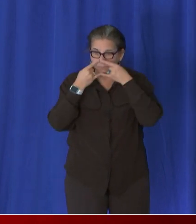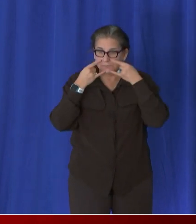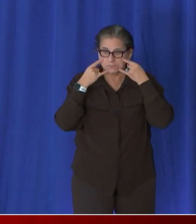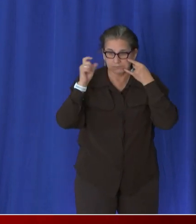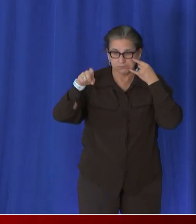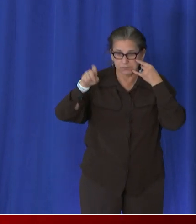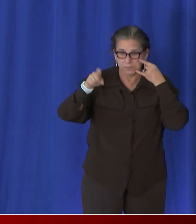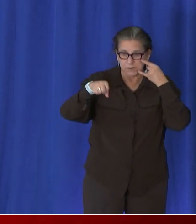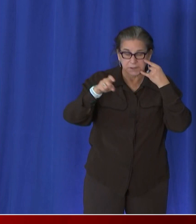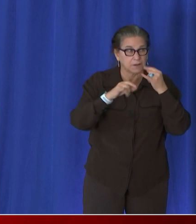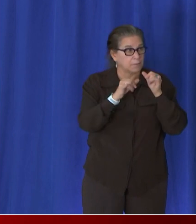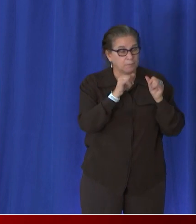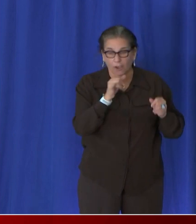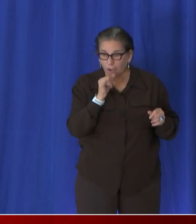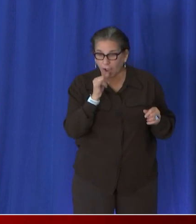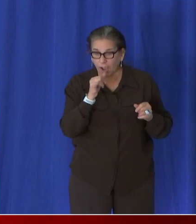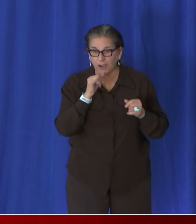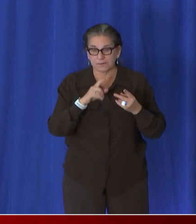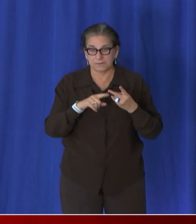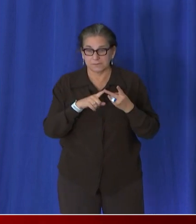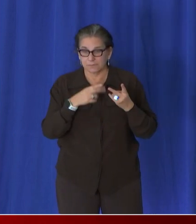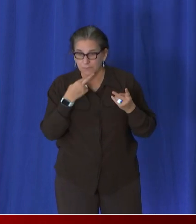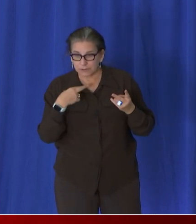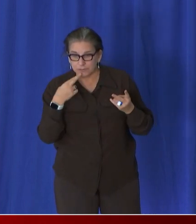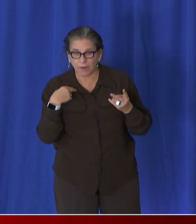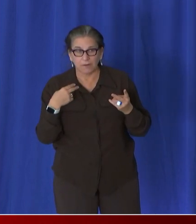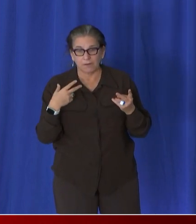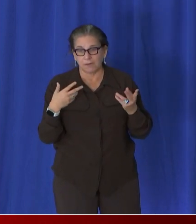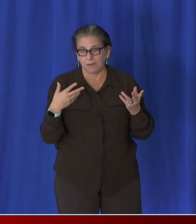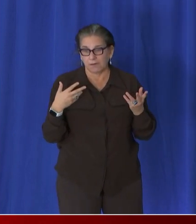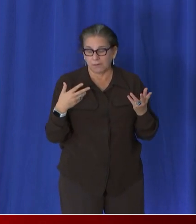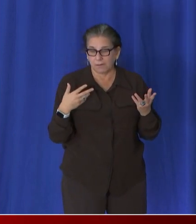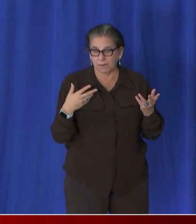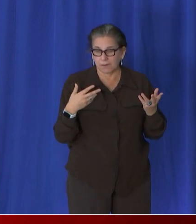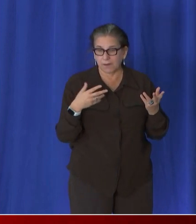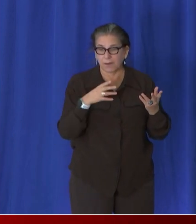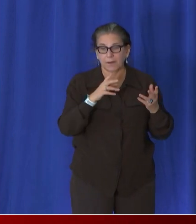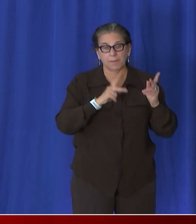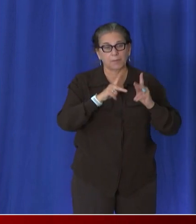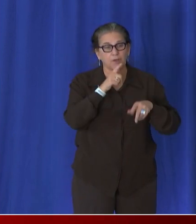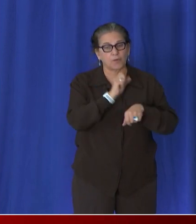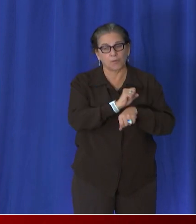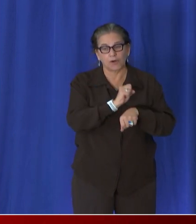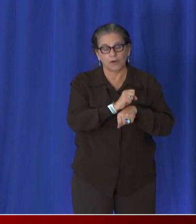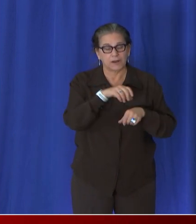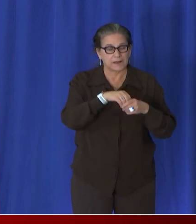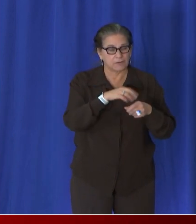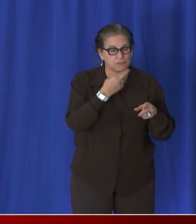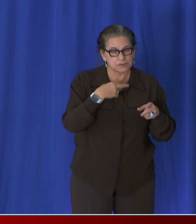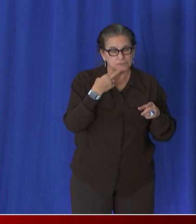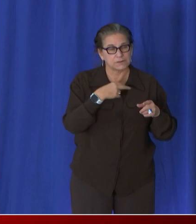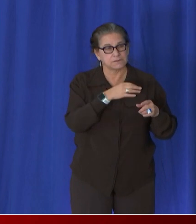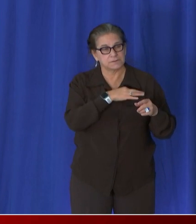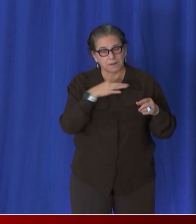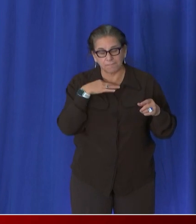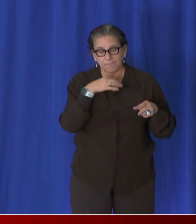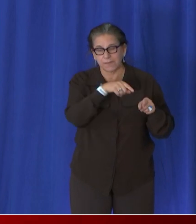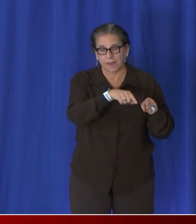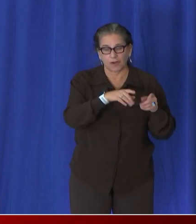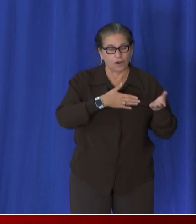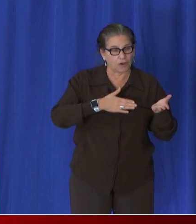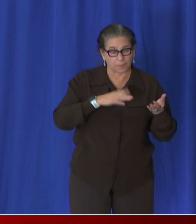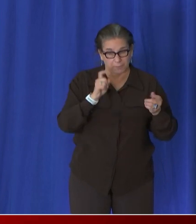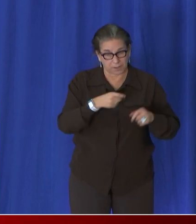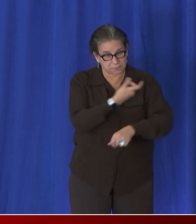venues? So this is directed at patrons, customers, visitors at these venues. This is not an employer mandate. This is